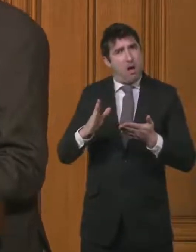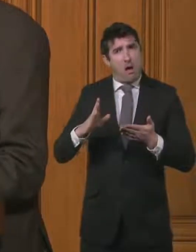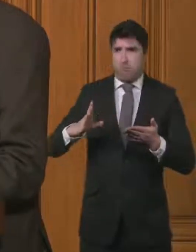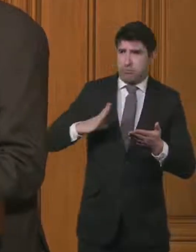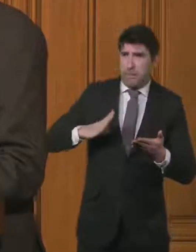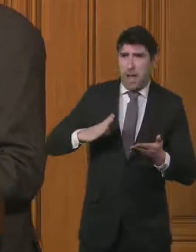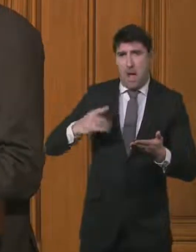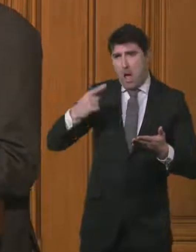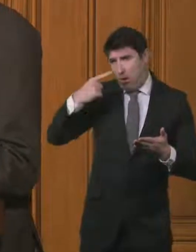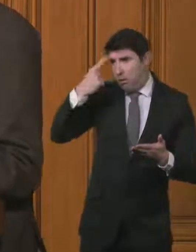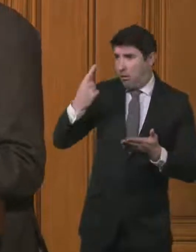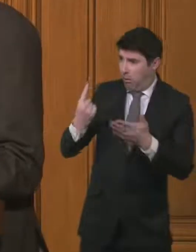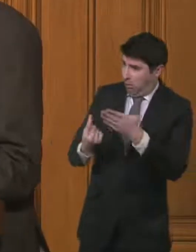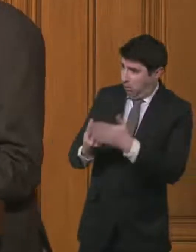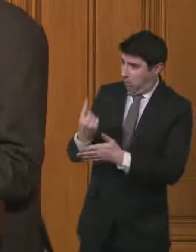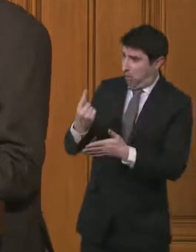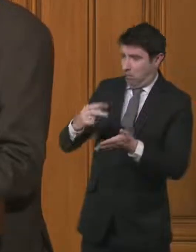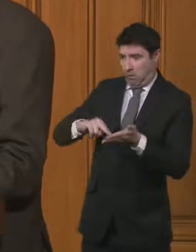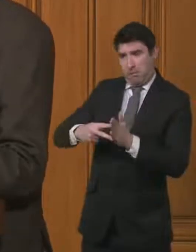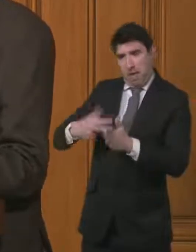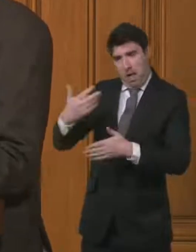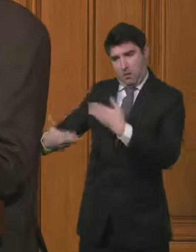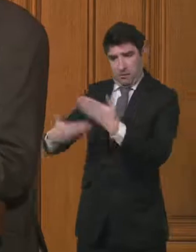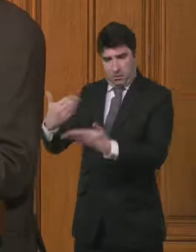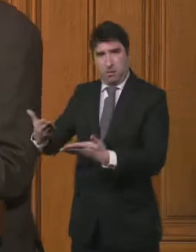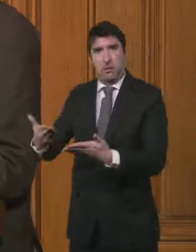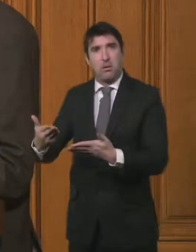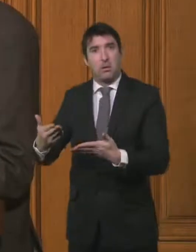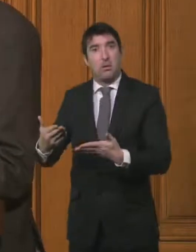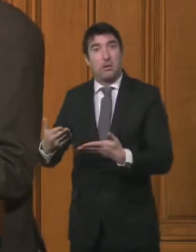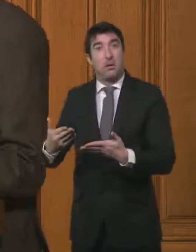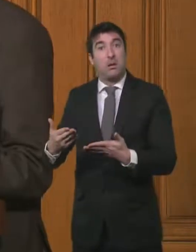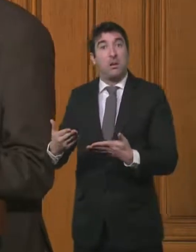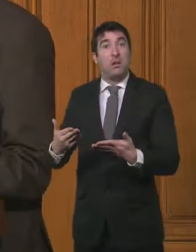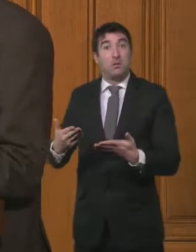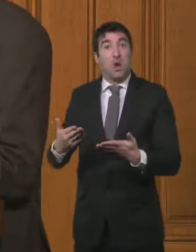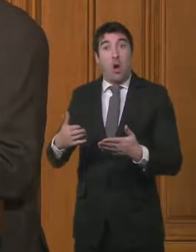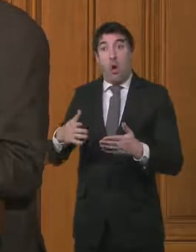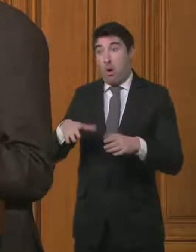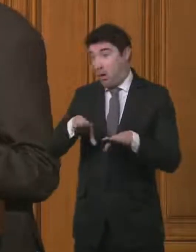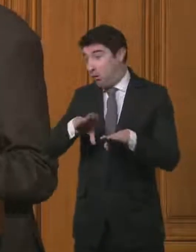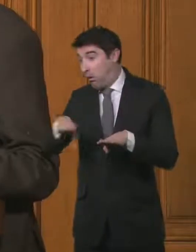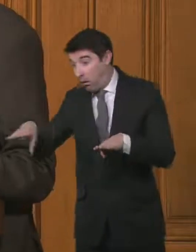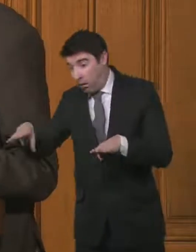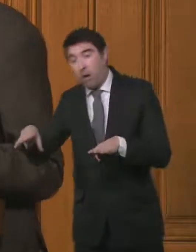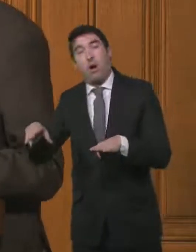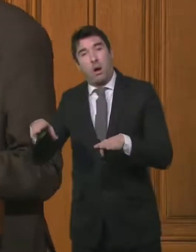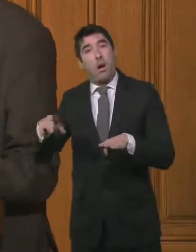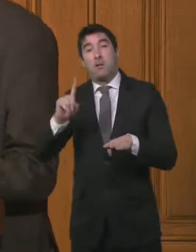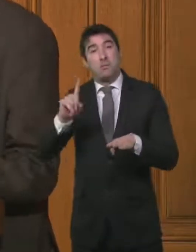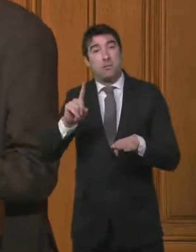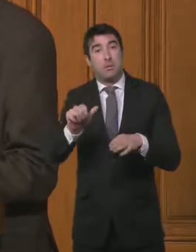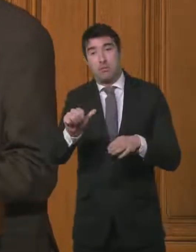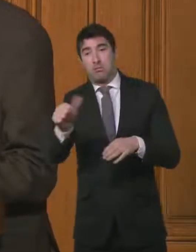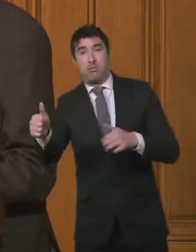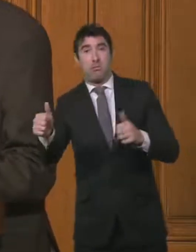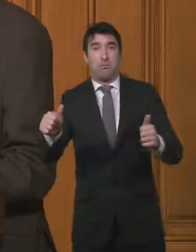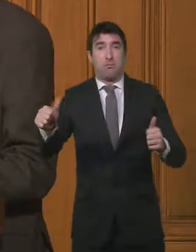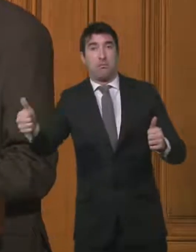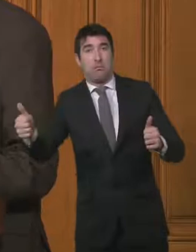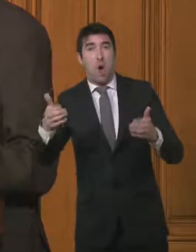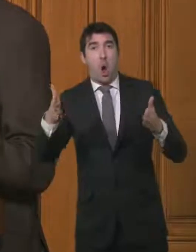being implemented as we speak. They involve, again, as I've said, firstly expanding capacity within existing